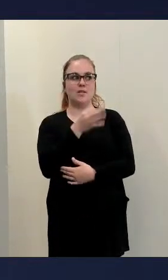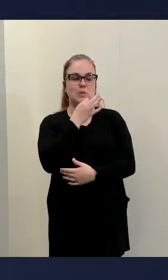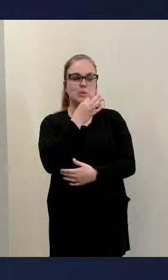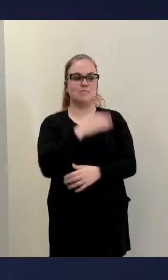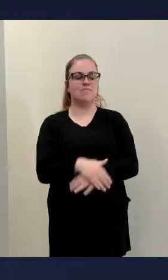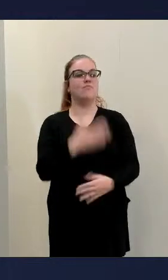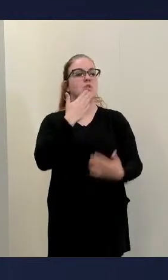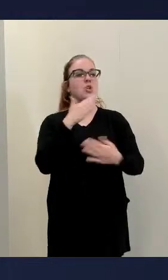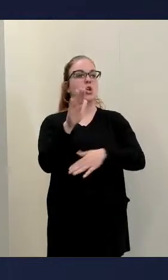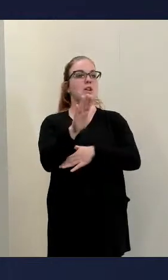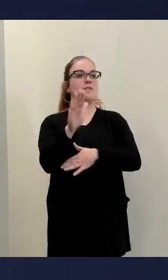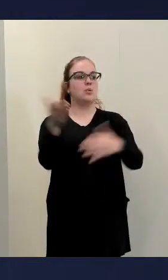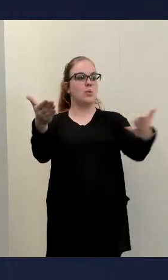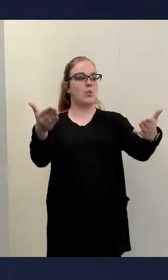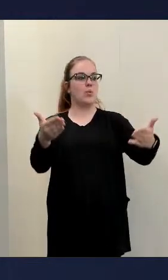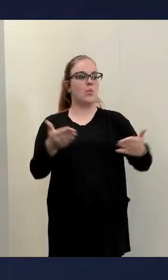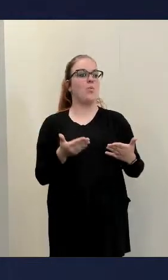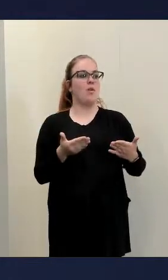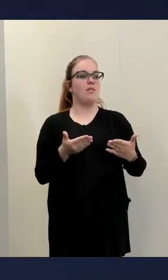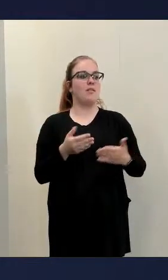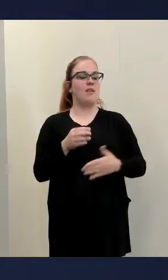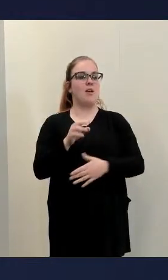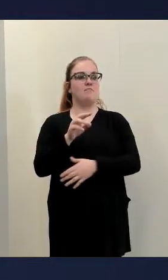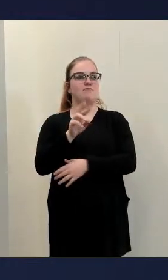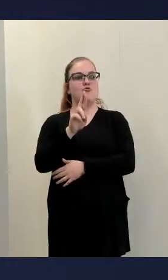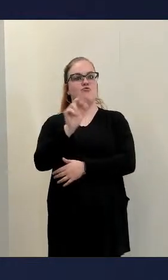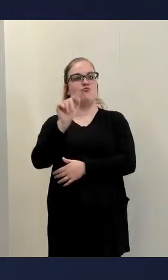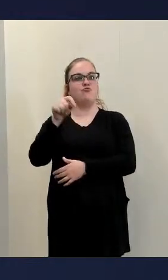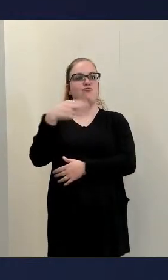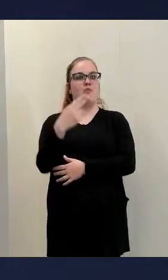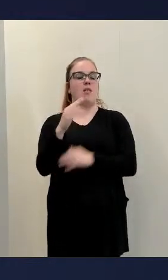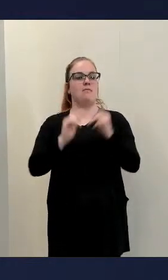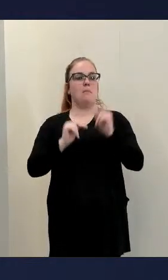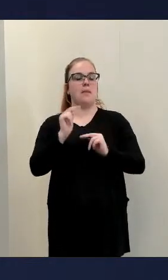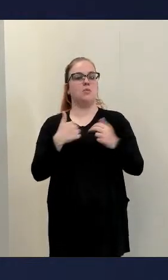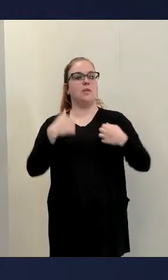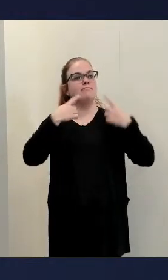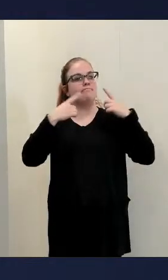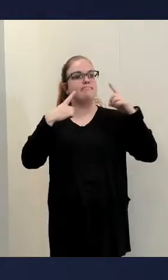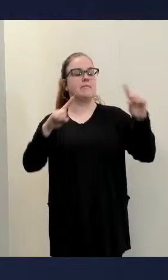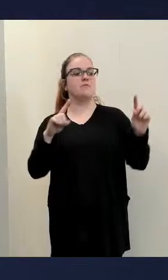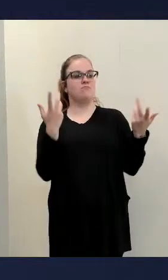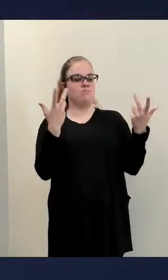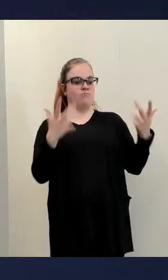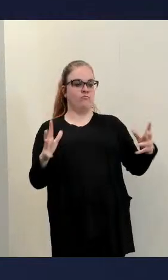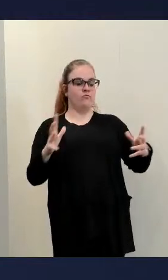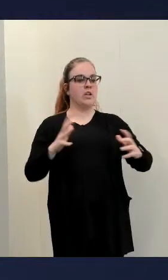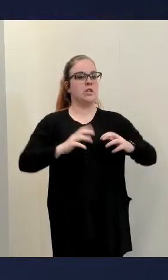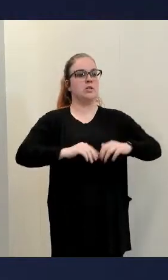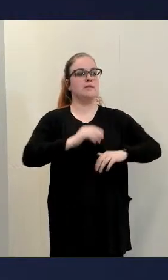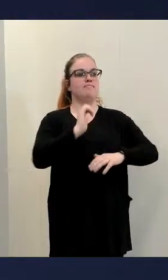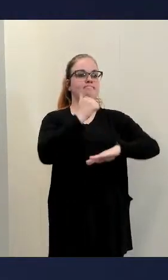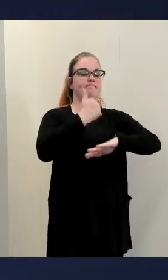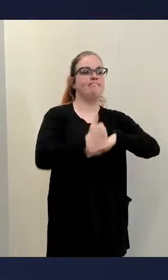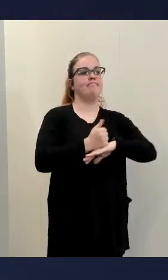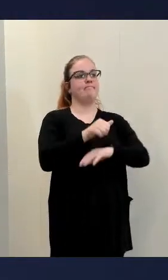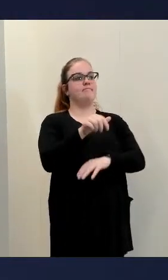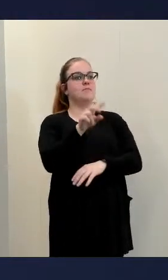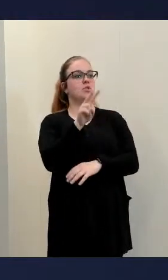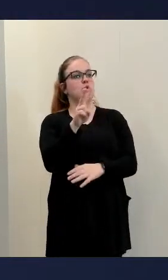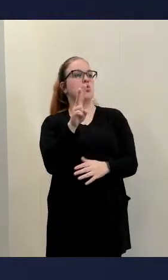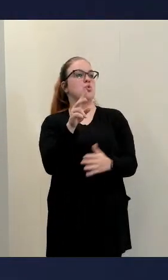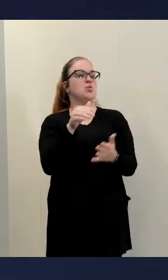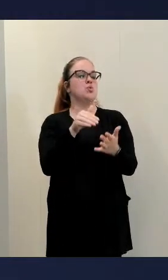Good afternoon and welcome to the Rath Building as we announce the completion of the 2023 annual